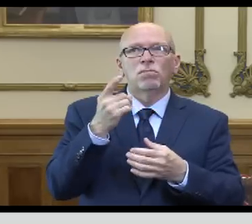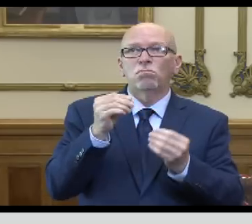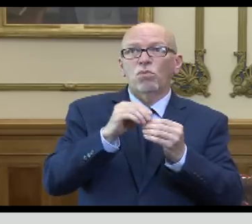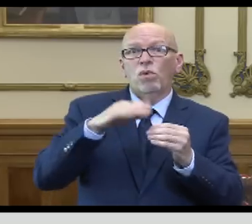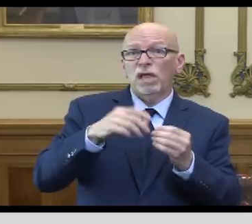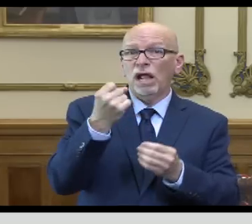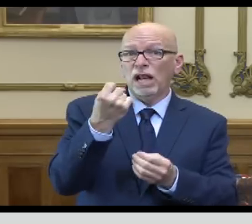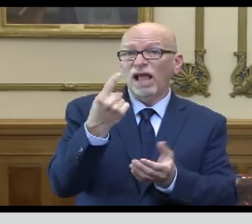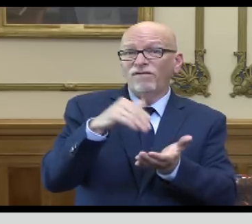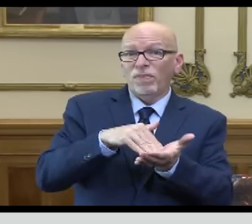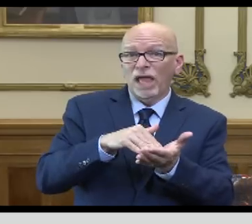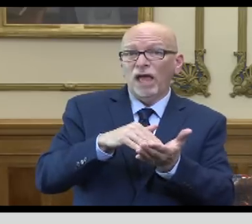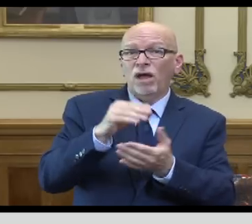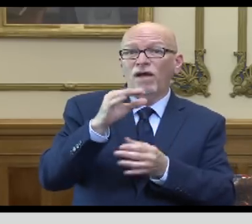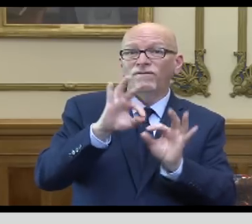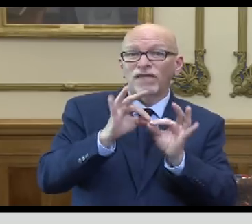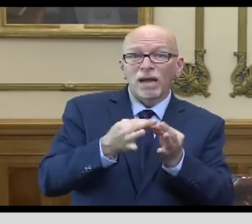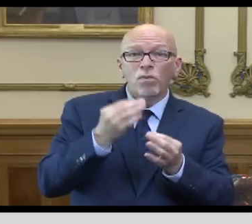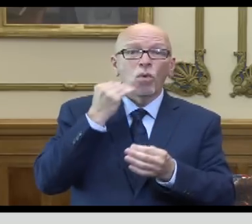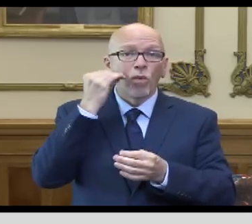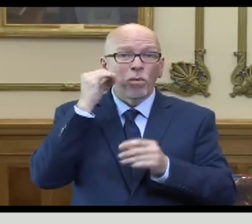11,000 Hoosier family and homes.